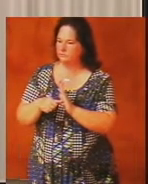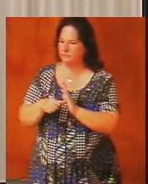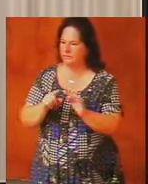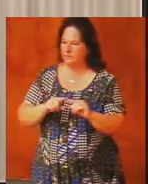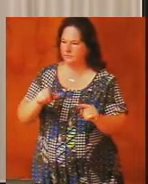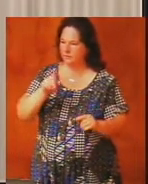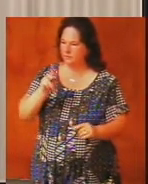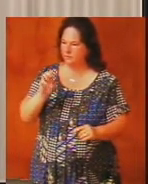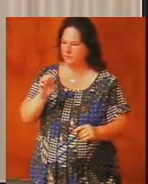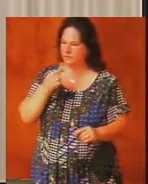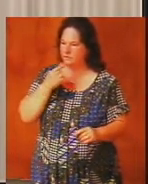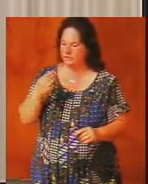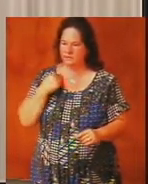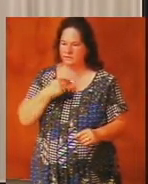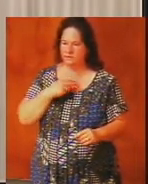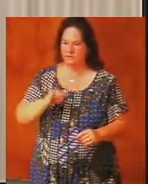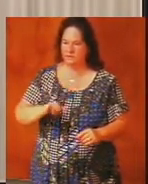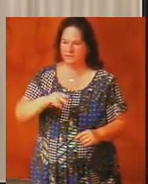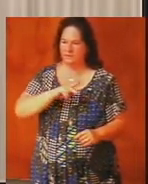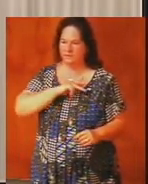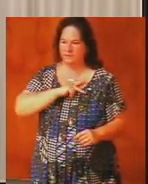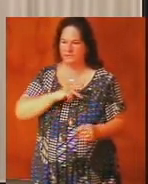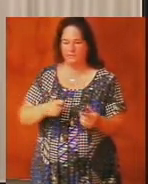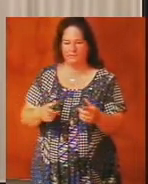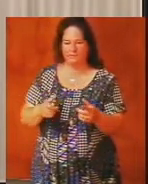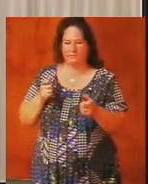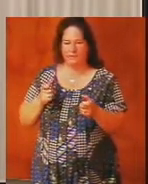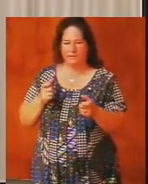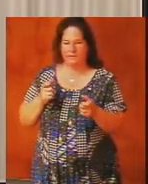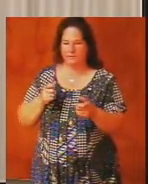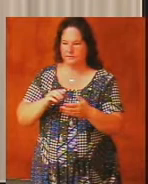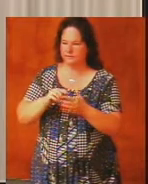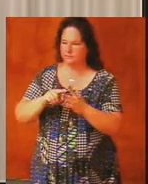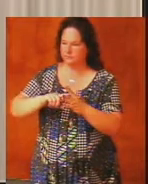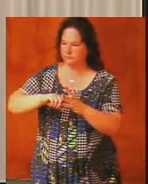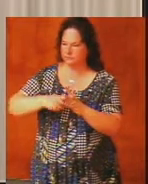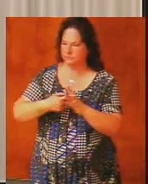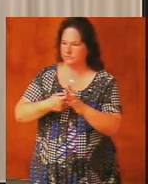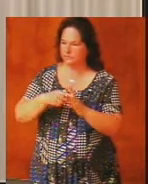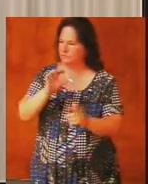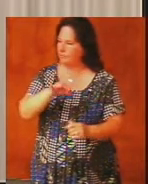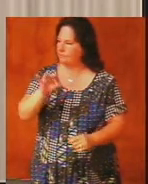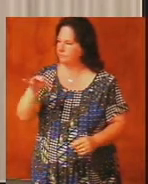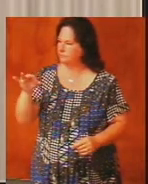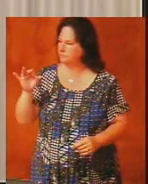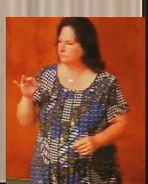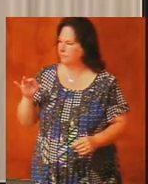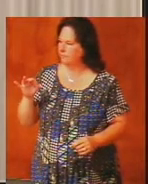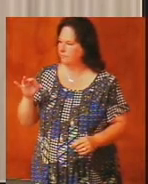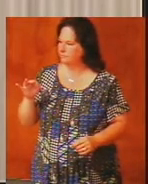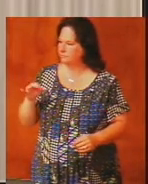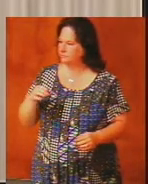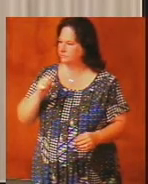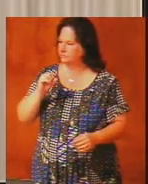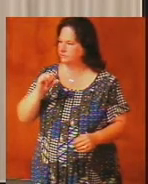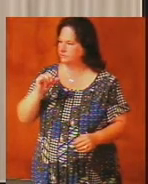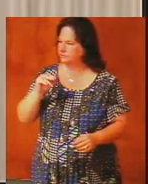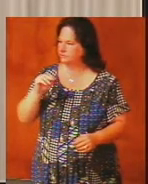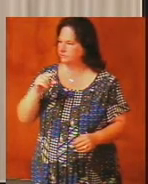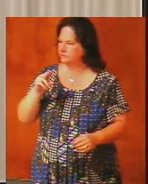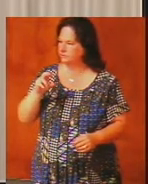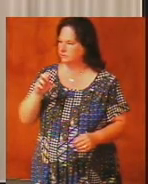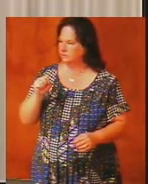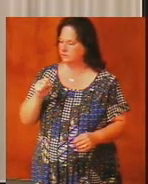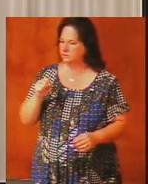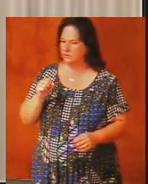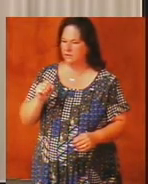But Luke tells us that Paul immediately began to preach in the synagogues